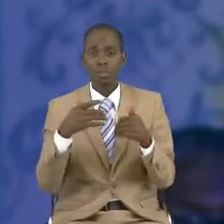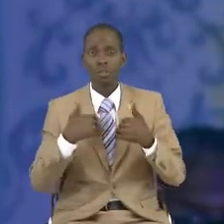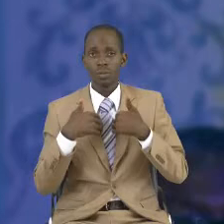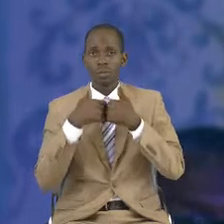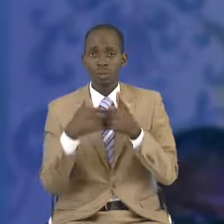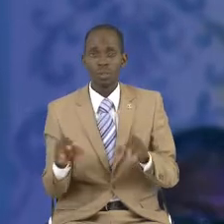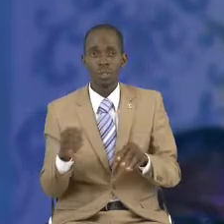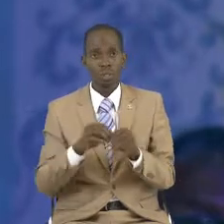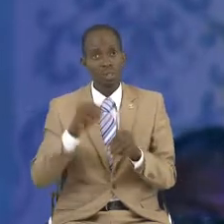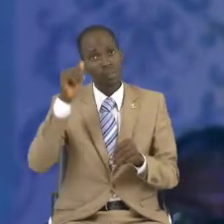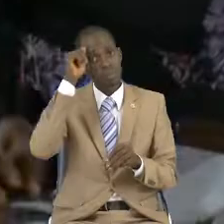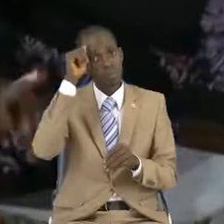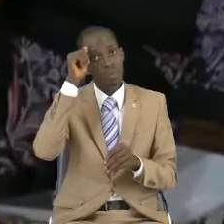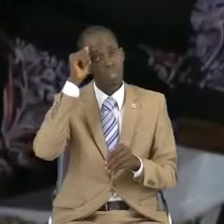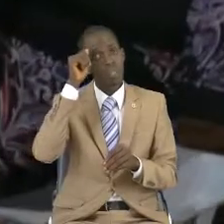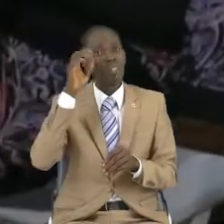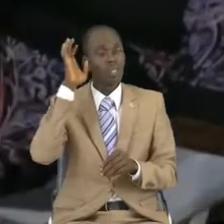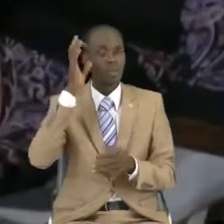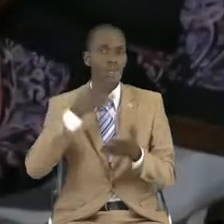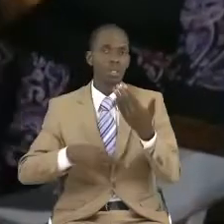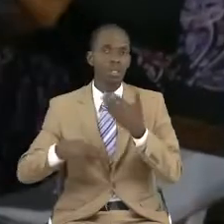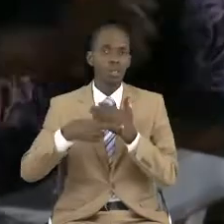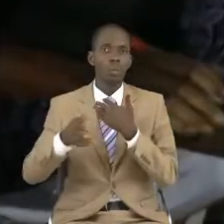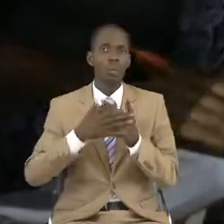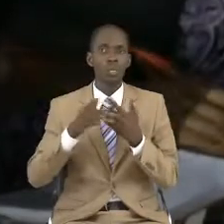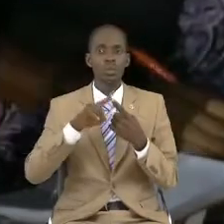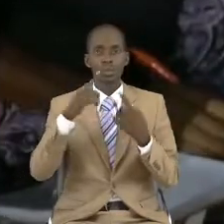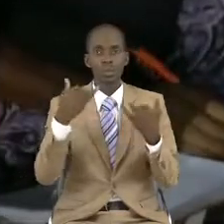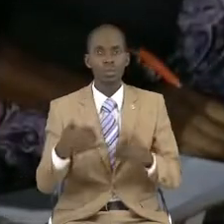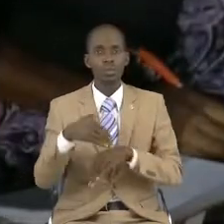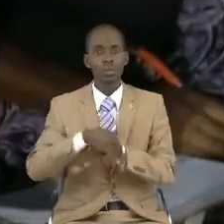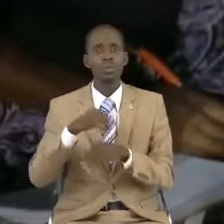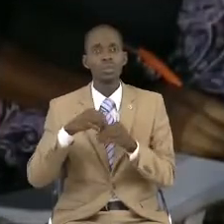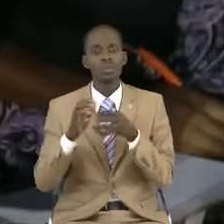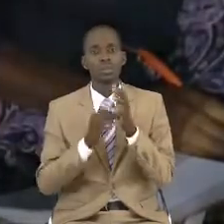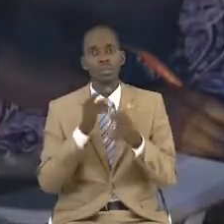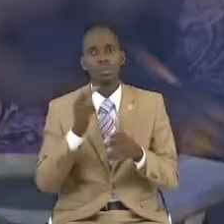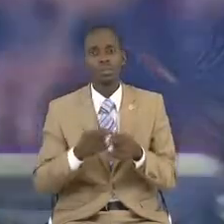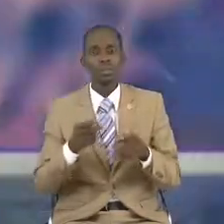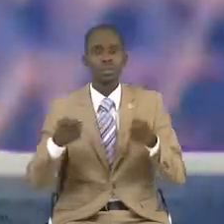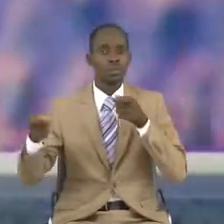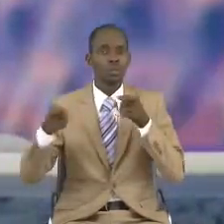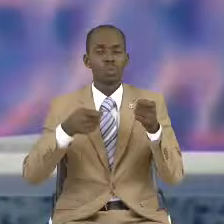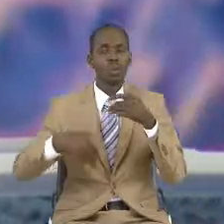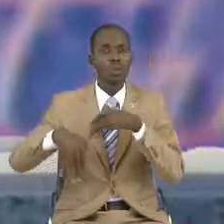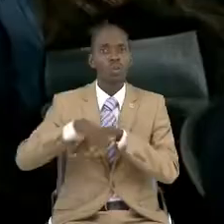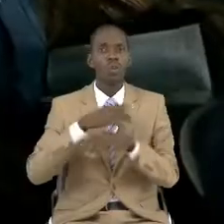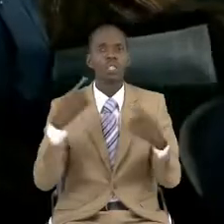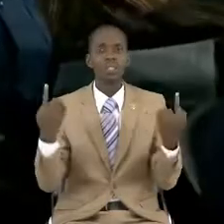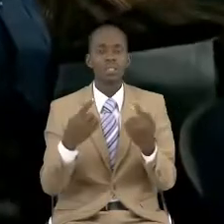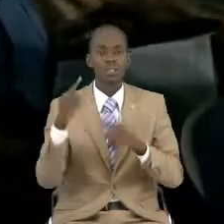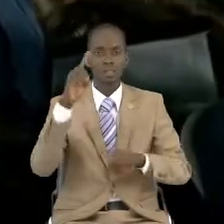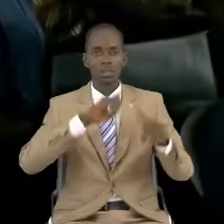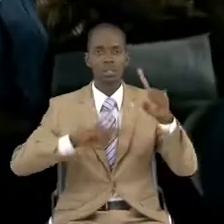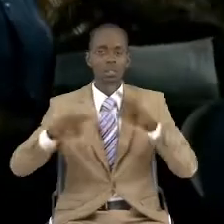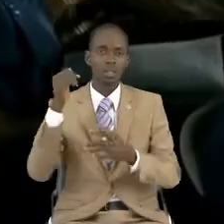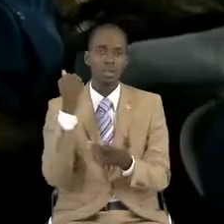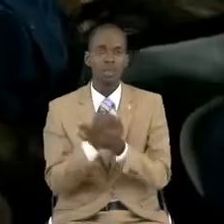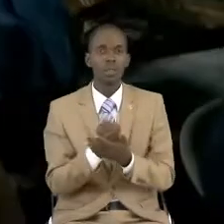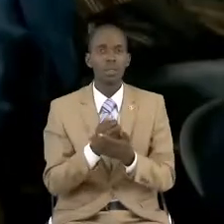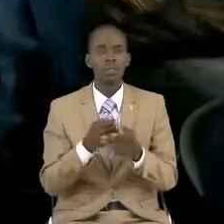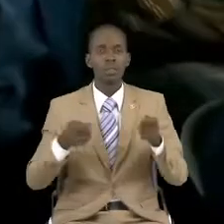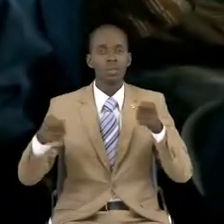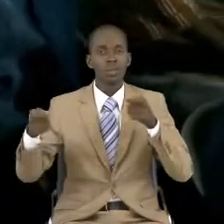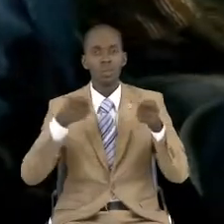he was taught that to you tonight dominion over sin give me a good amen dominion